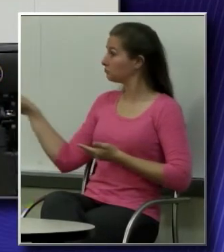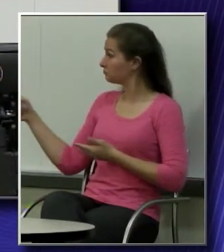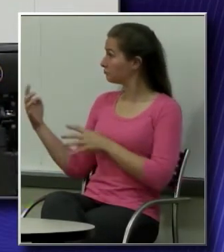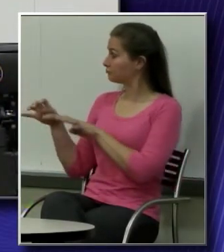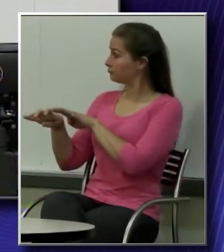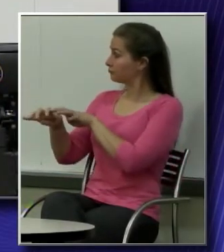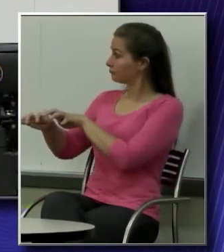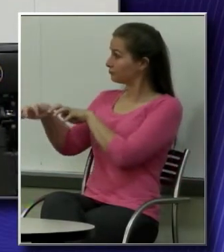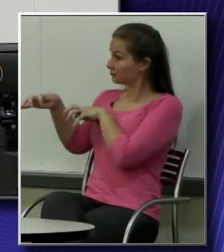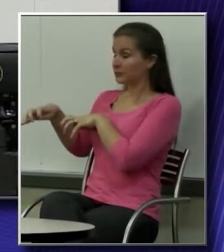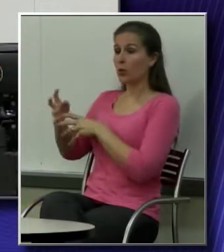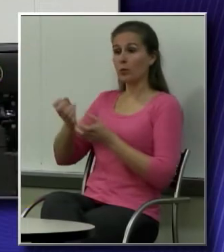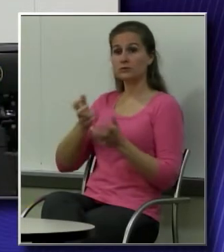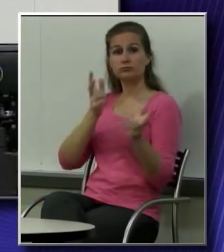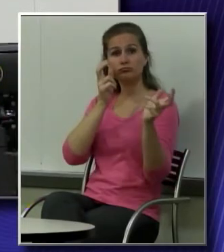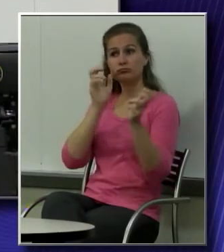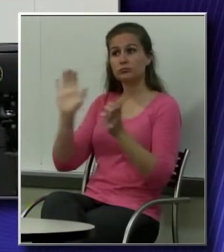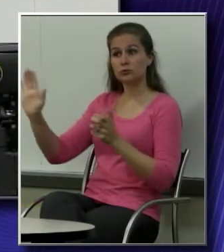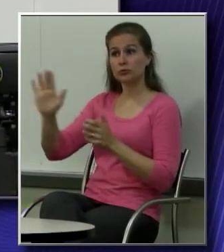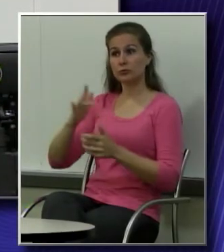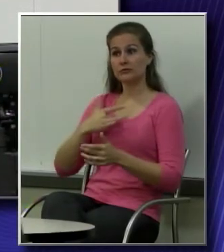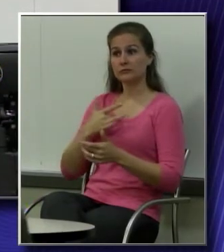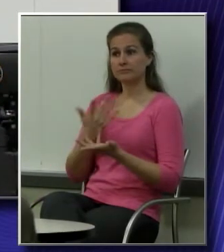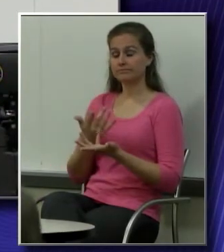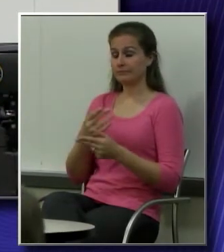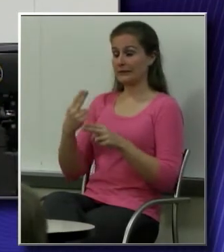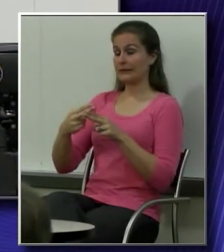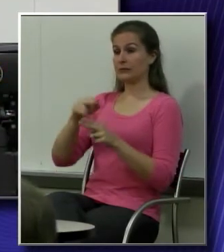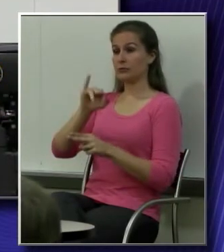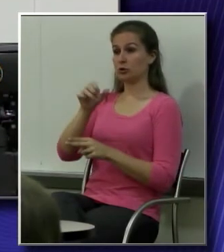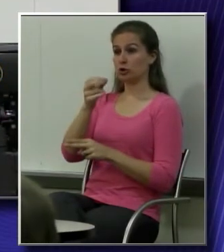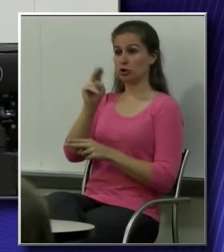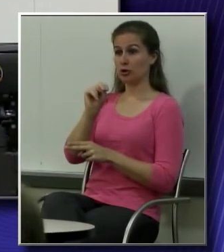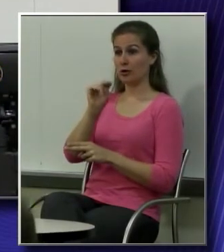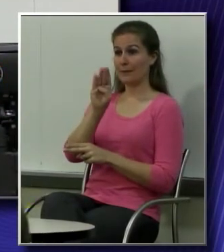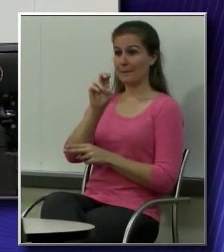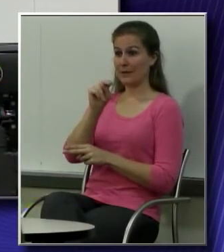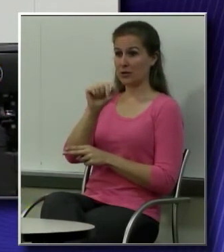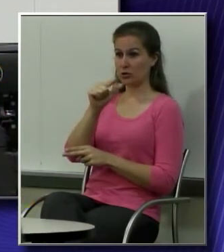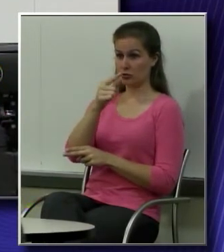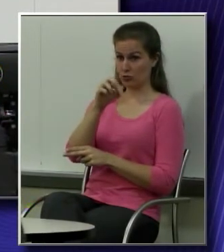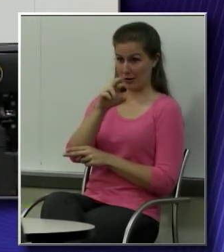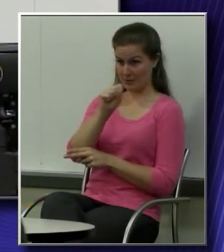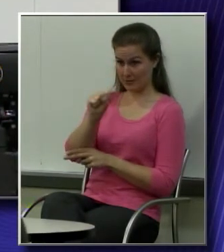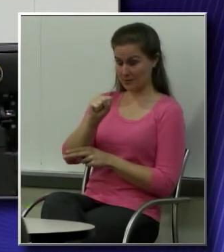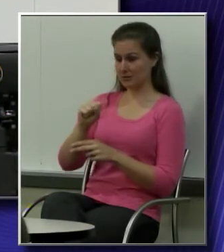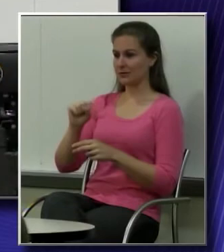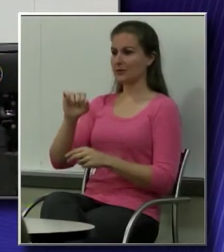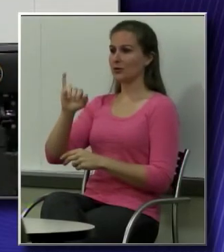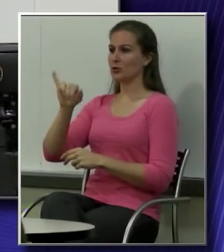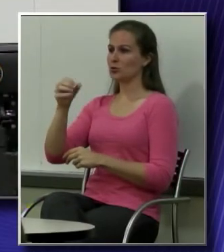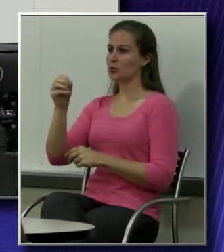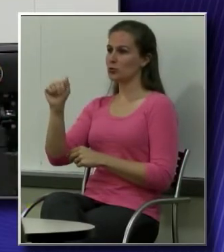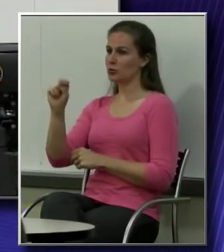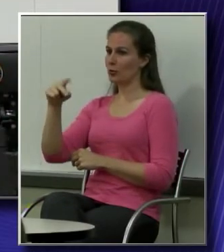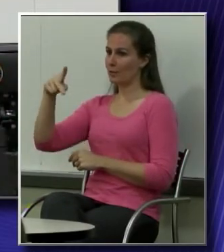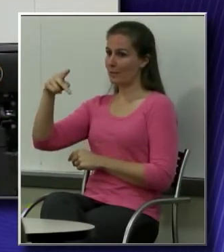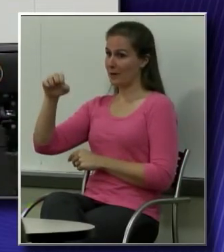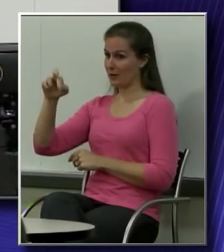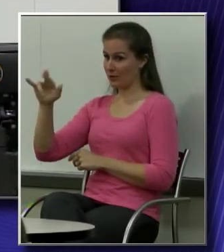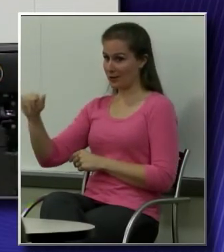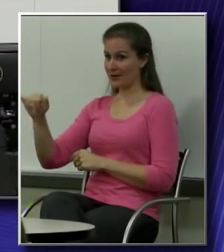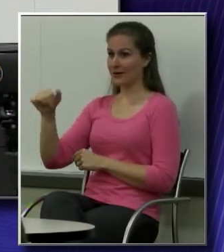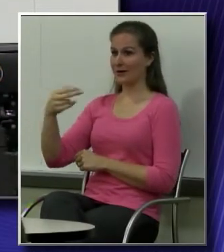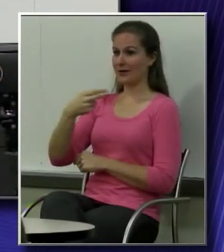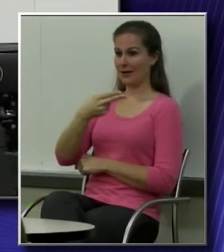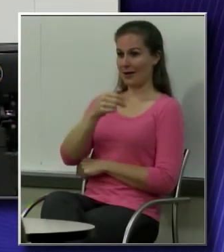evening, and they are John Fenebresque, Joan Perry, Hannah Gage,